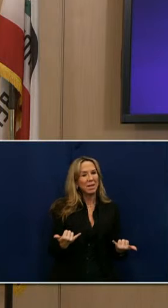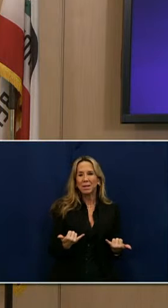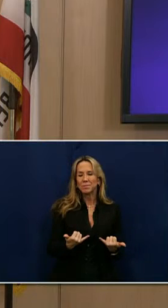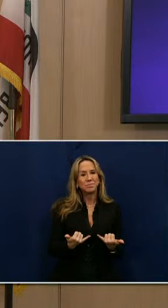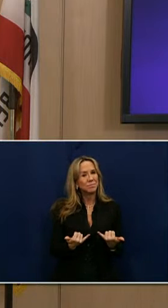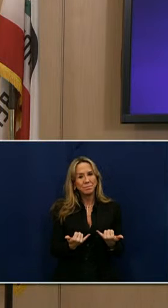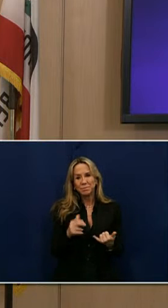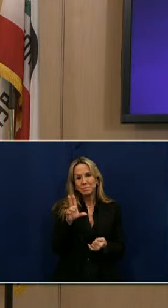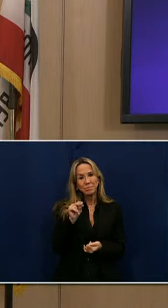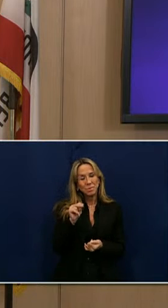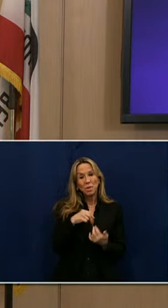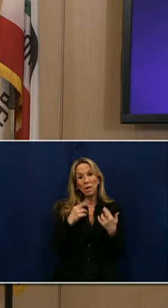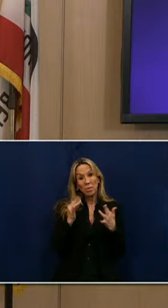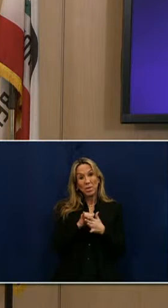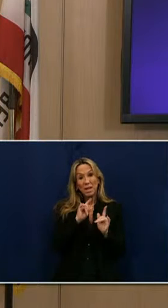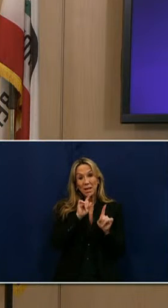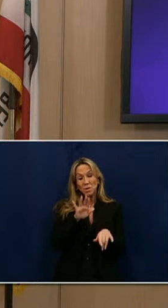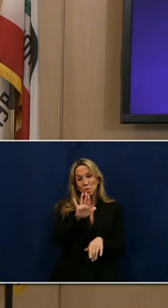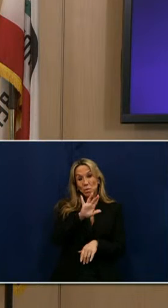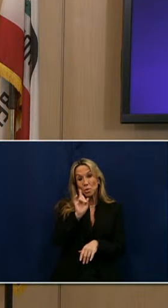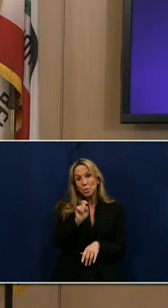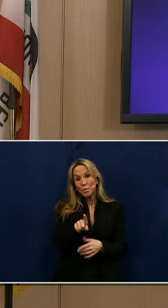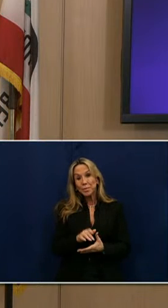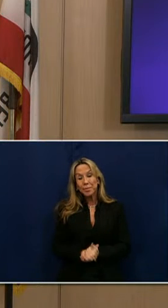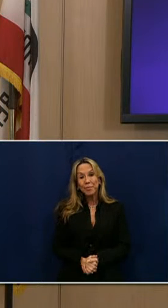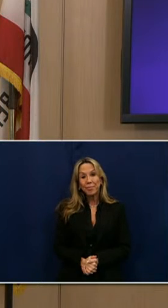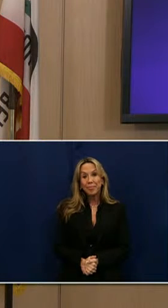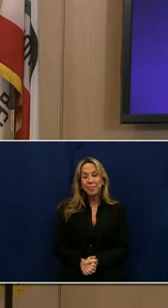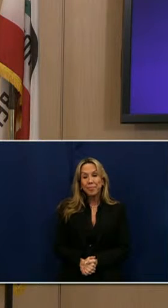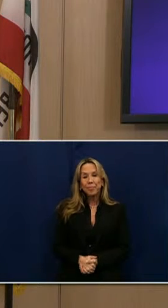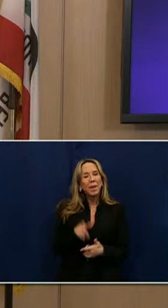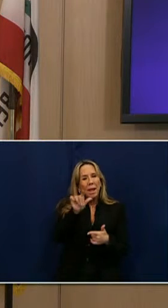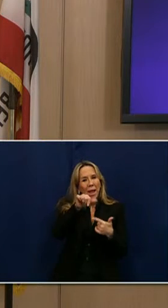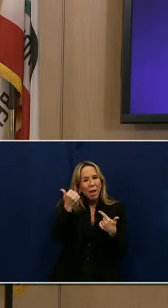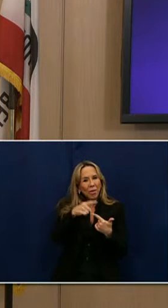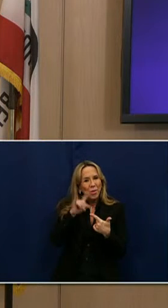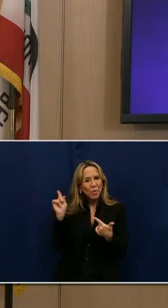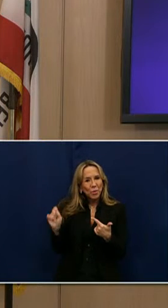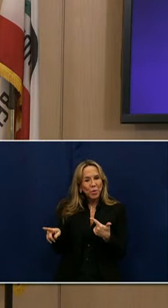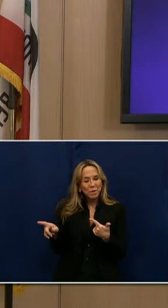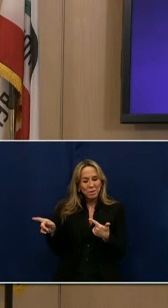I hopefully that answers your question. And then what was the other question?